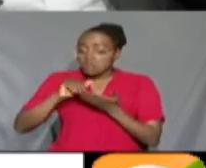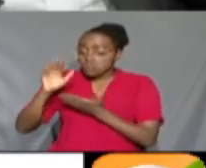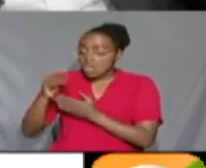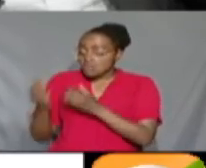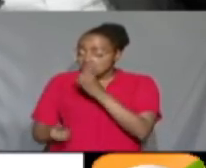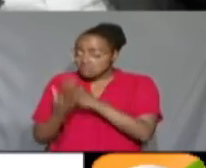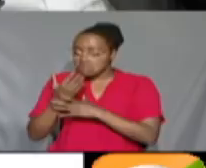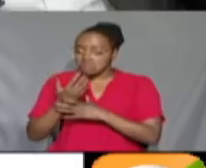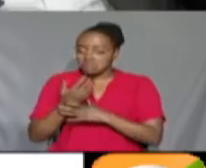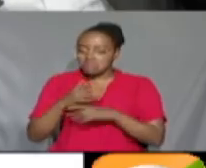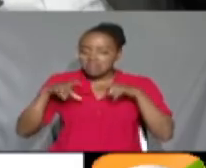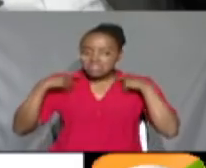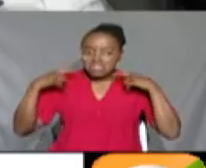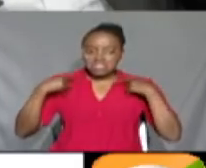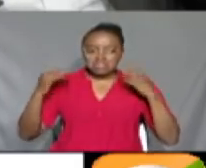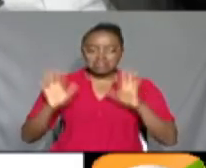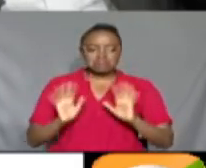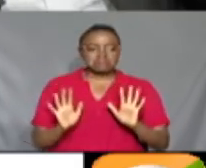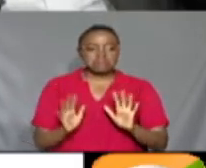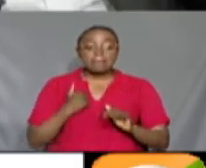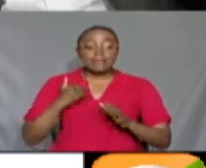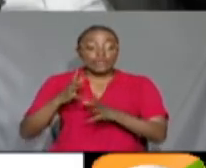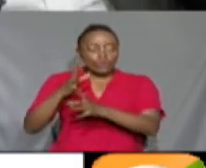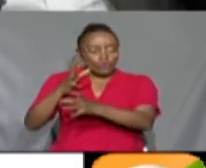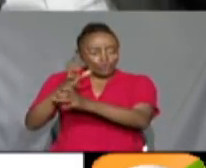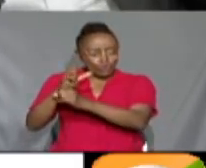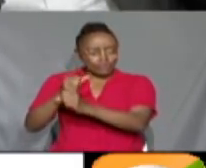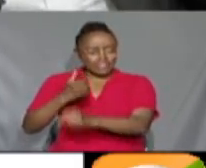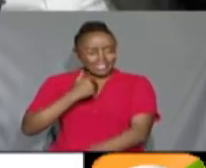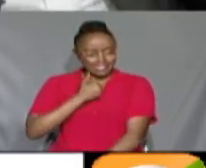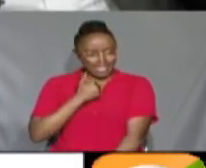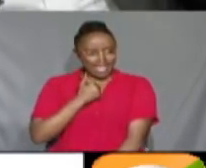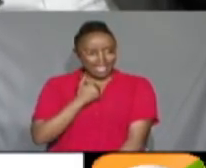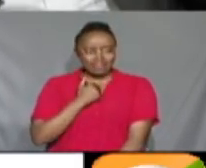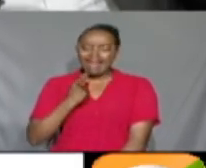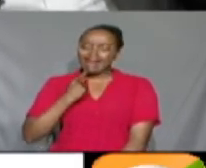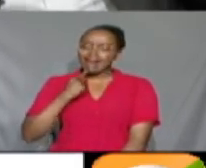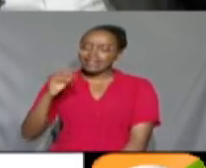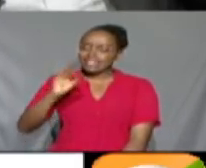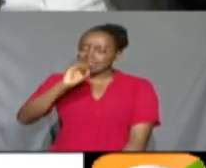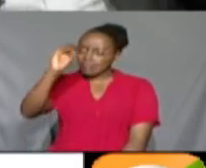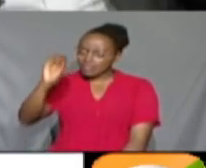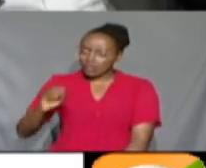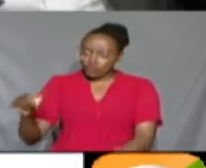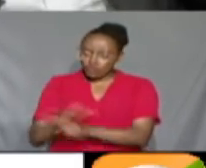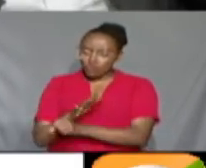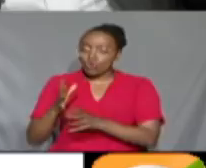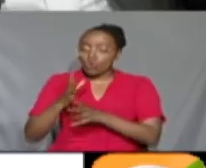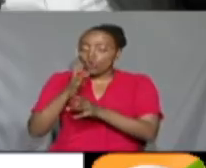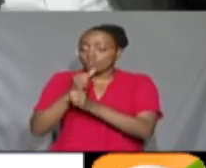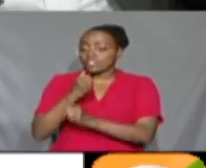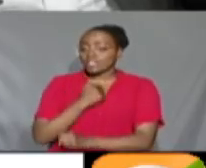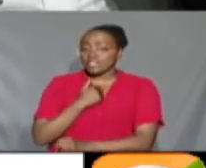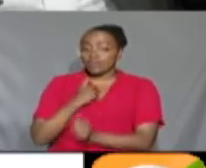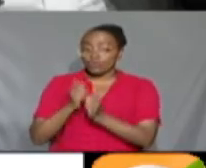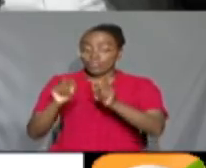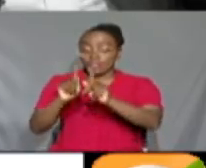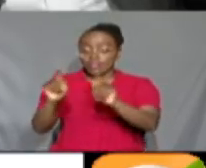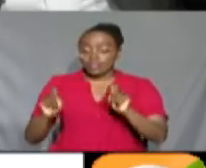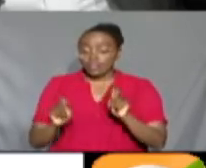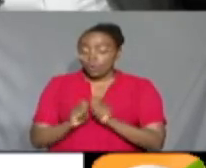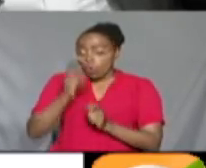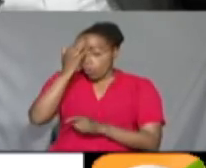forming. You have full confidence. I have extremely 100% full confidence in the team because they mean